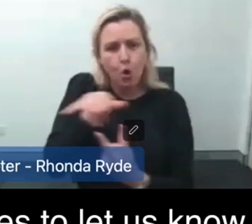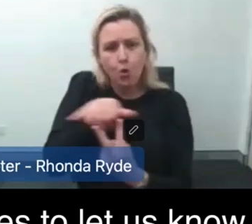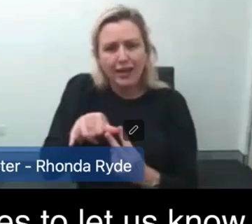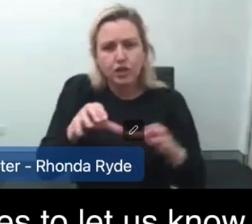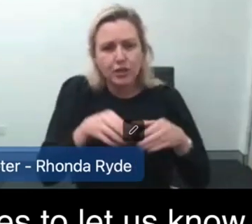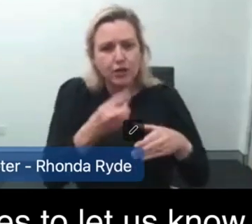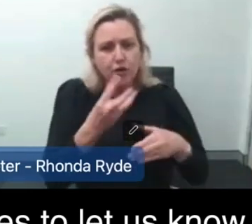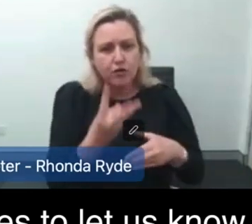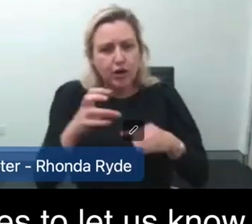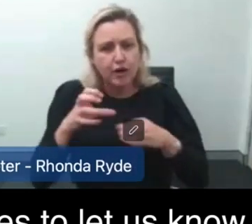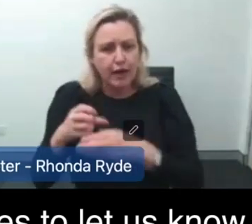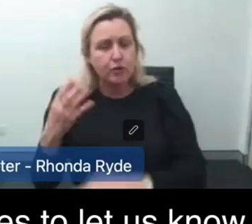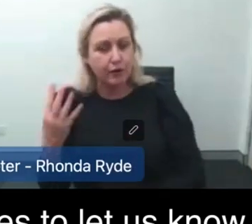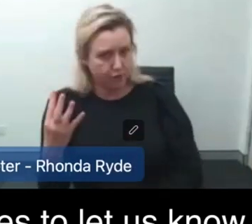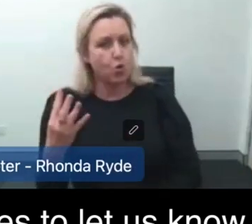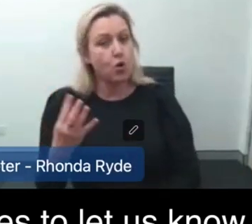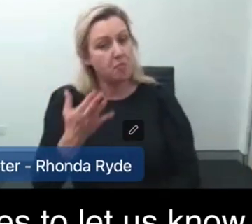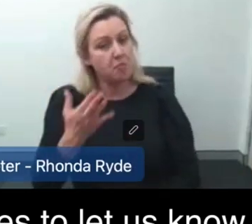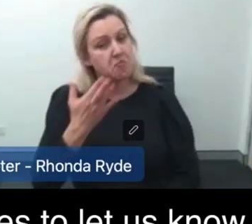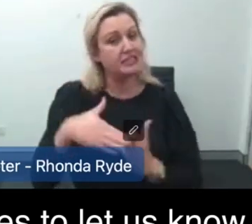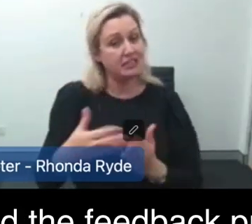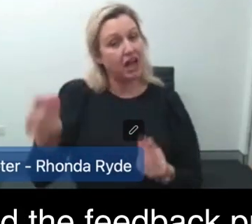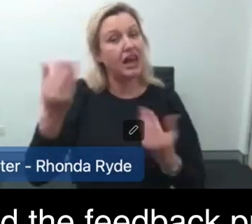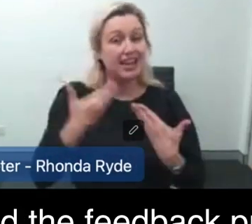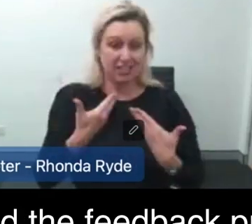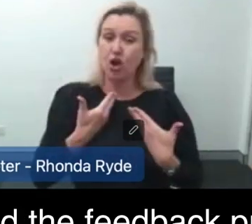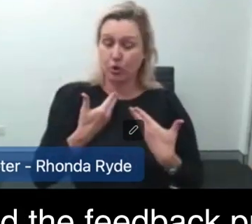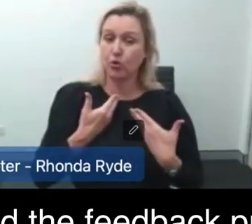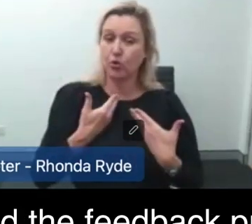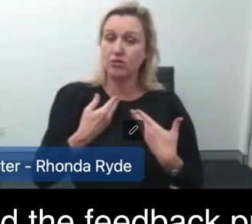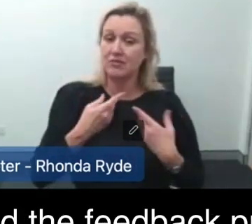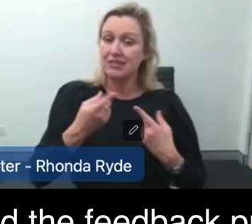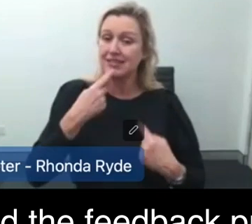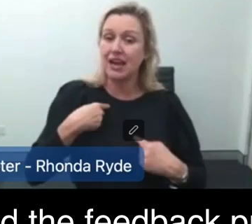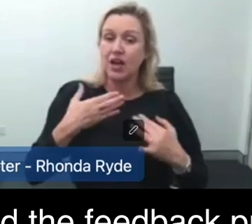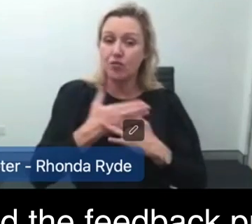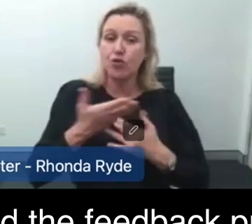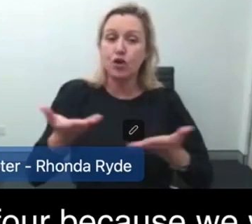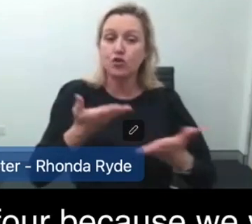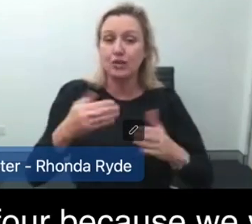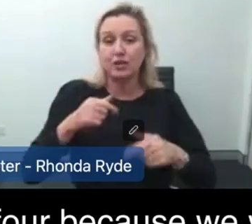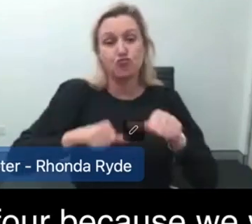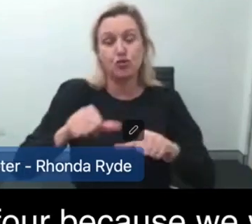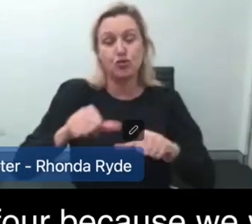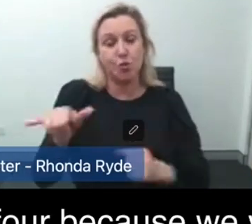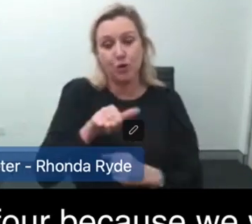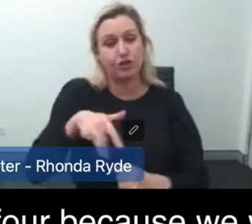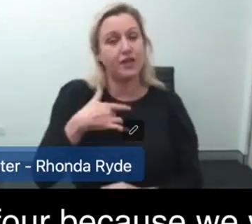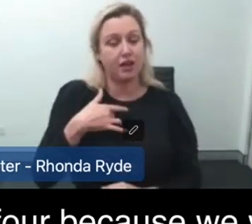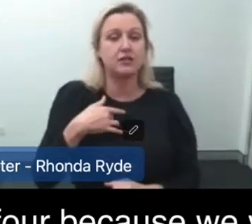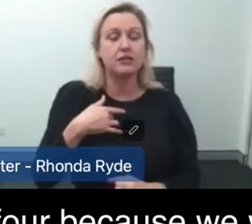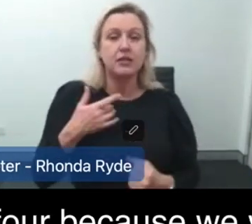on the risks and the service types, to let us know through the consultation process and the feedback process. So at the moment,